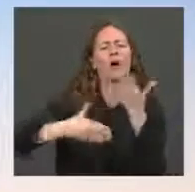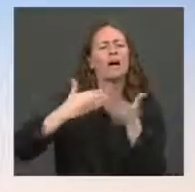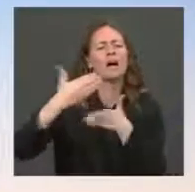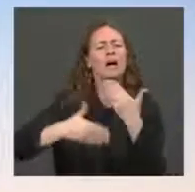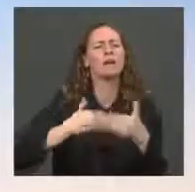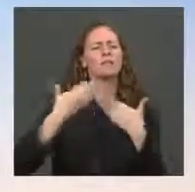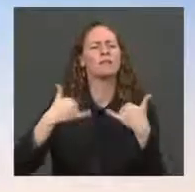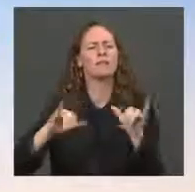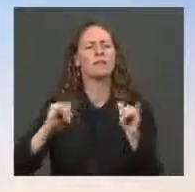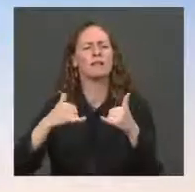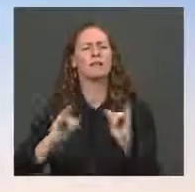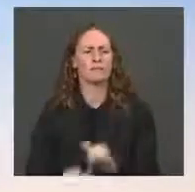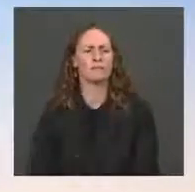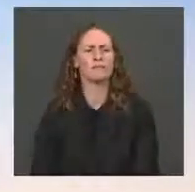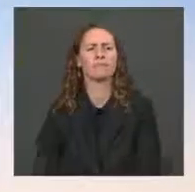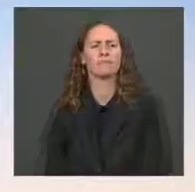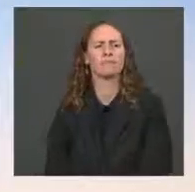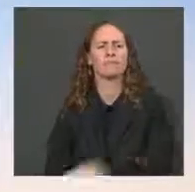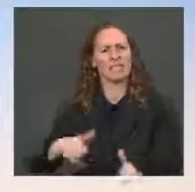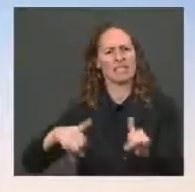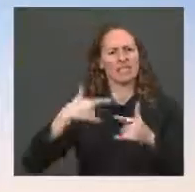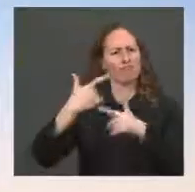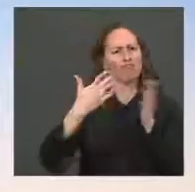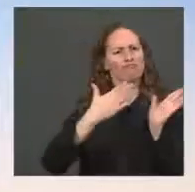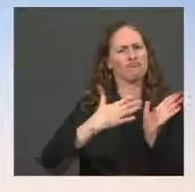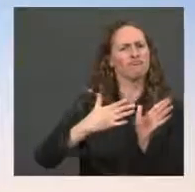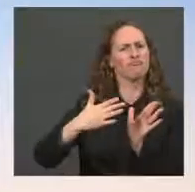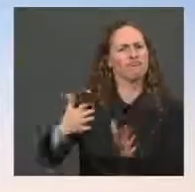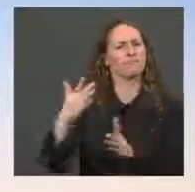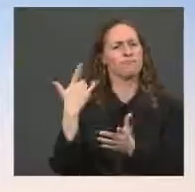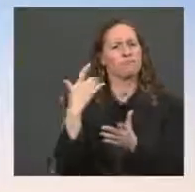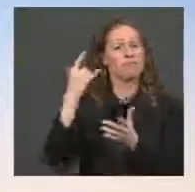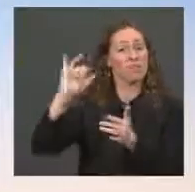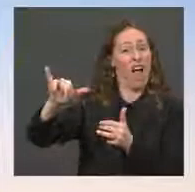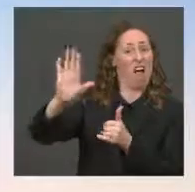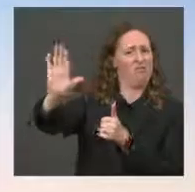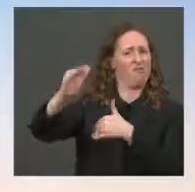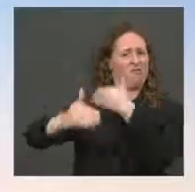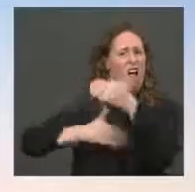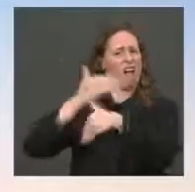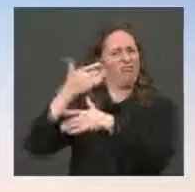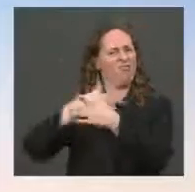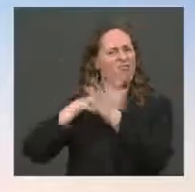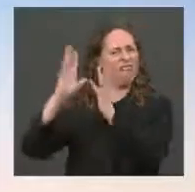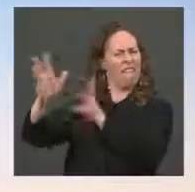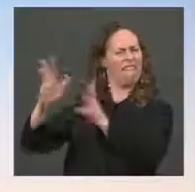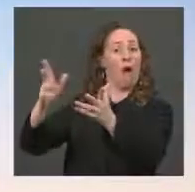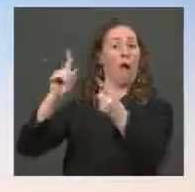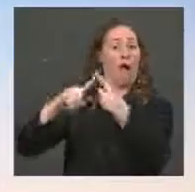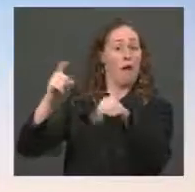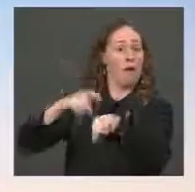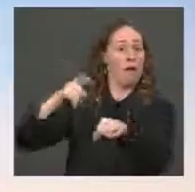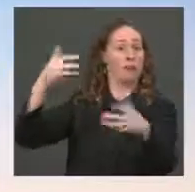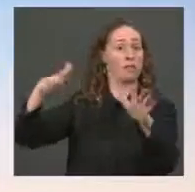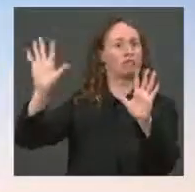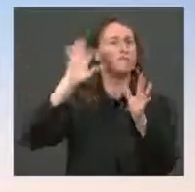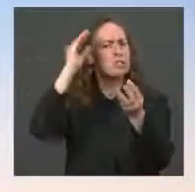is underway, right now. And we, of course, respect that process and will wait for that process to conclude. Go ahead.